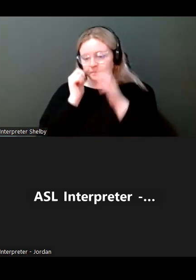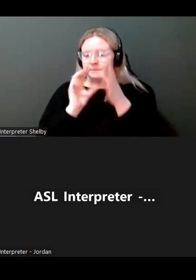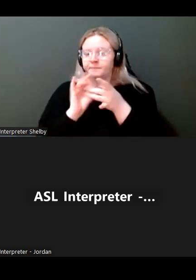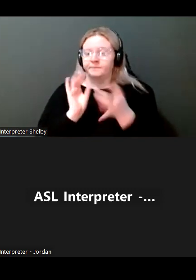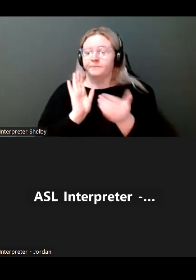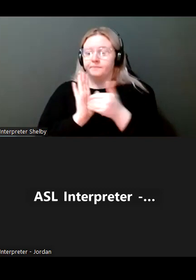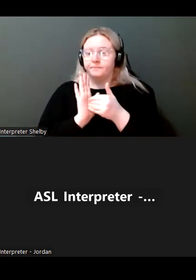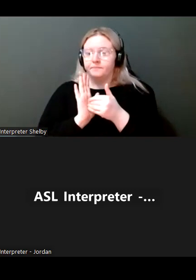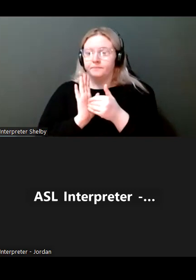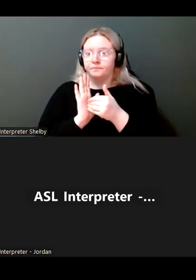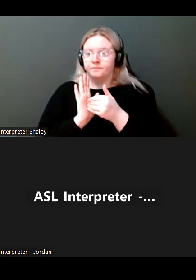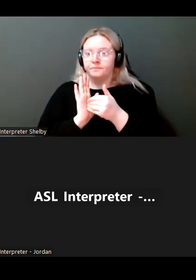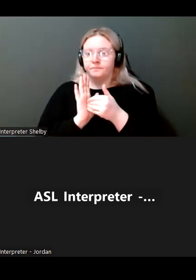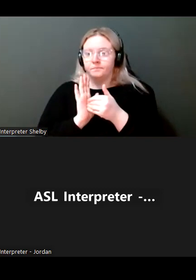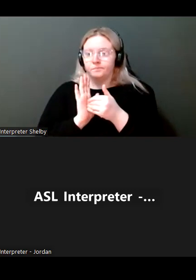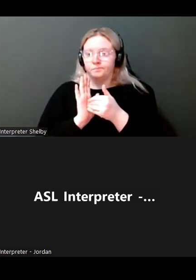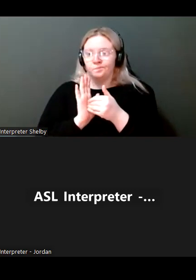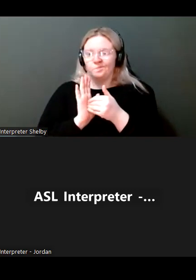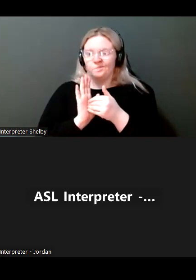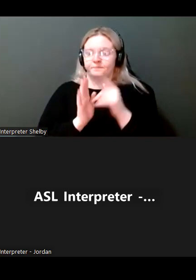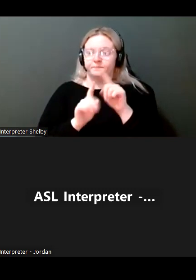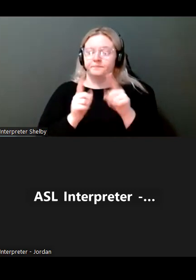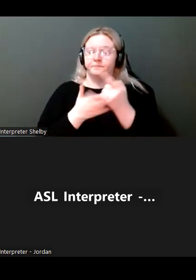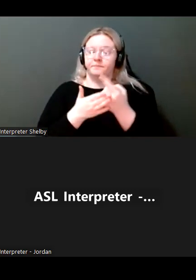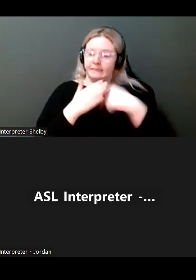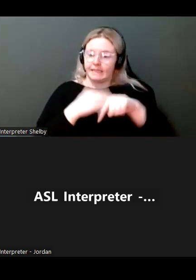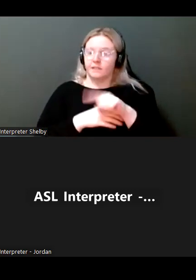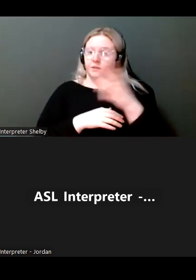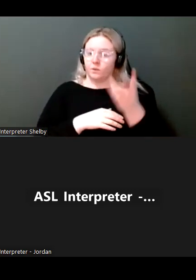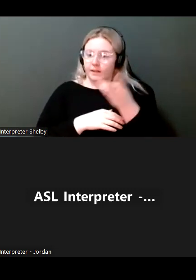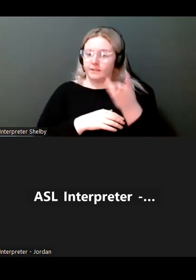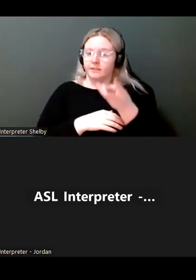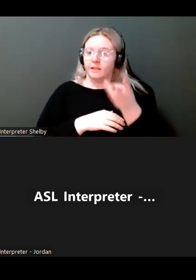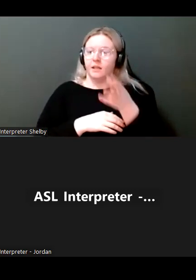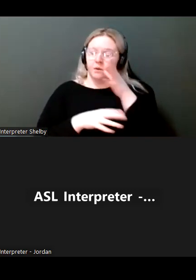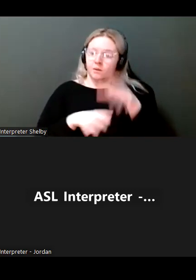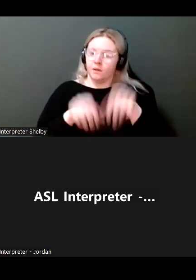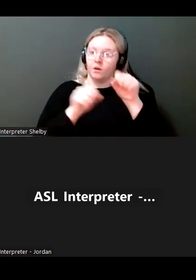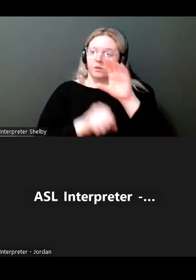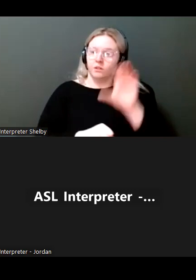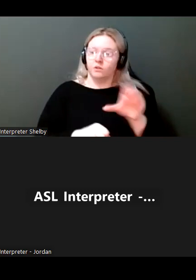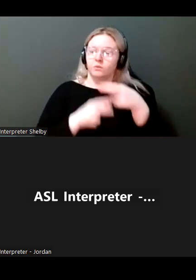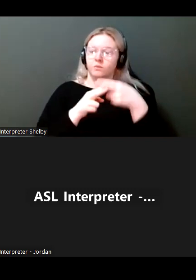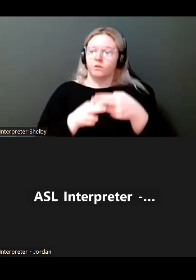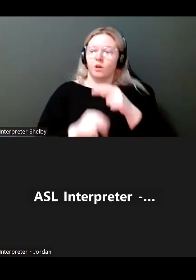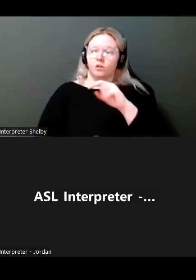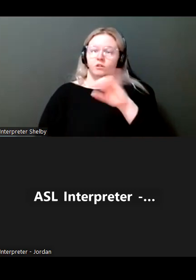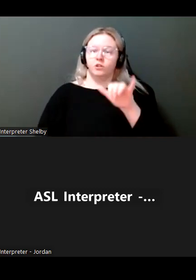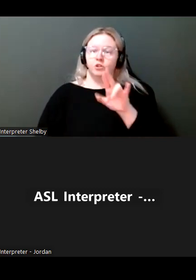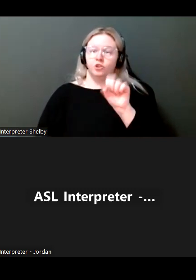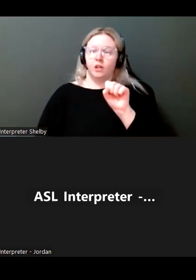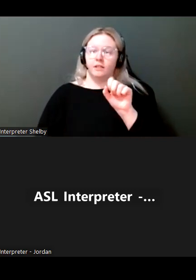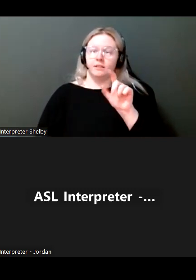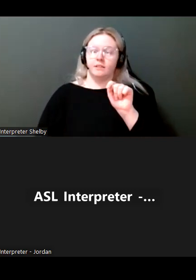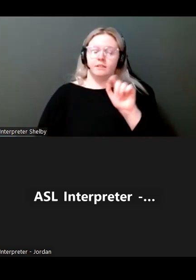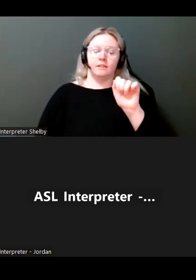as well as we're closing, but next Wednesday, we are going to be hosting a Zoom session called Just Ask Seniors